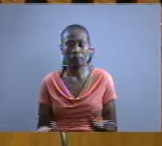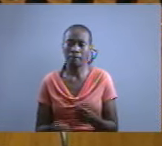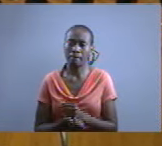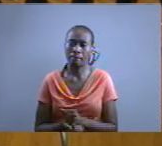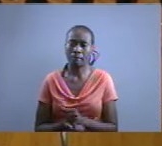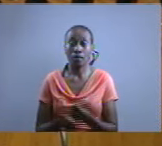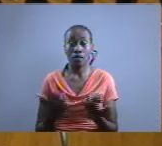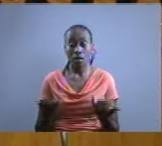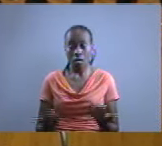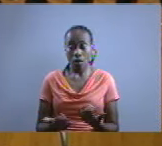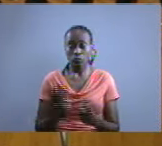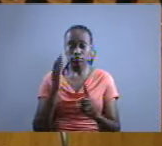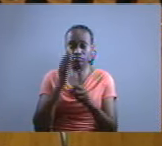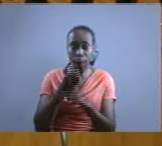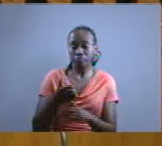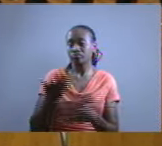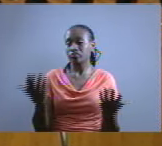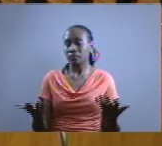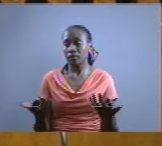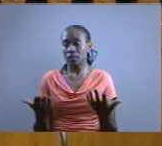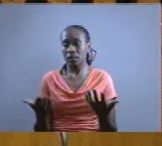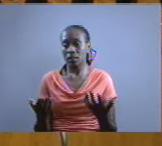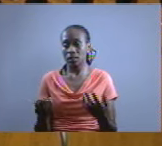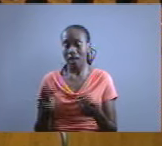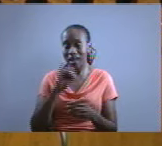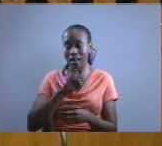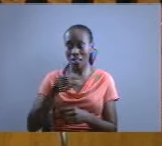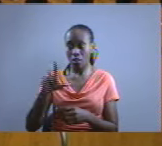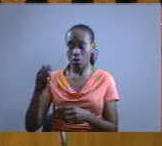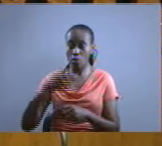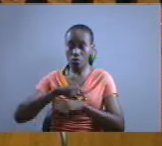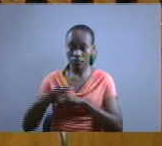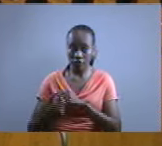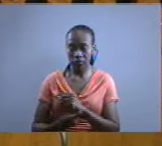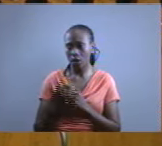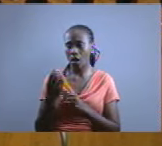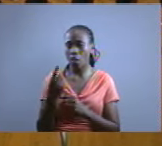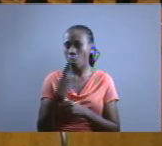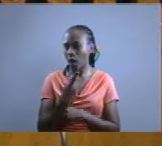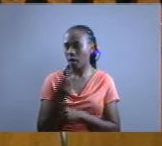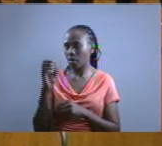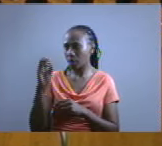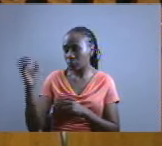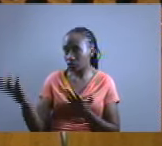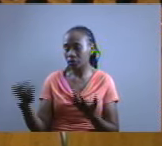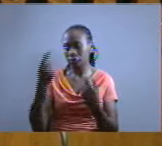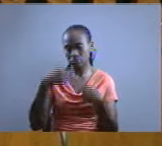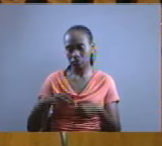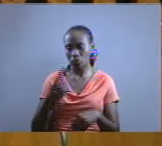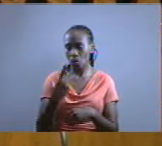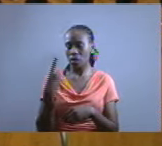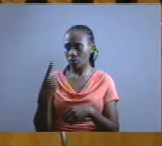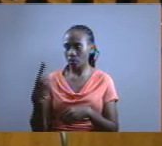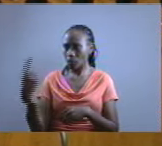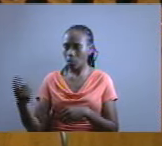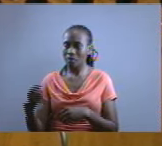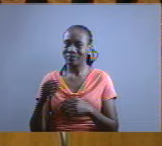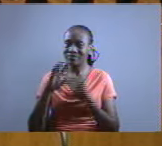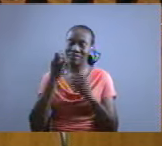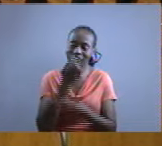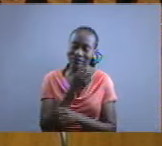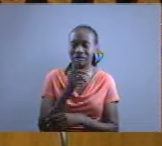The ambitions expressed in the ILO conventions number 100 and number 111 are things that